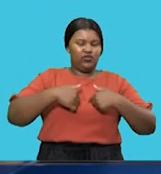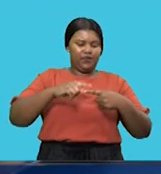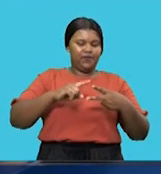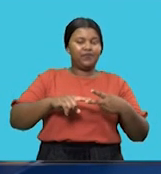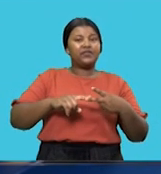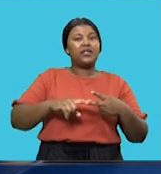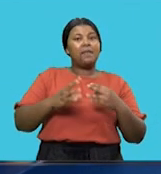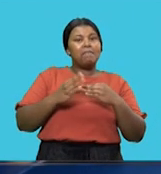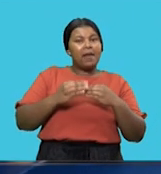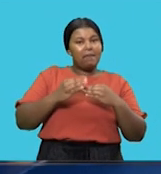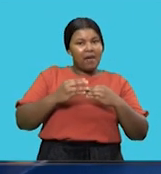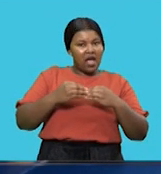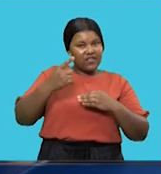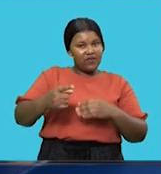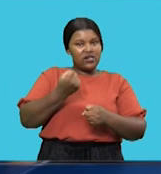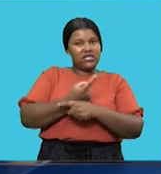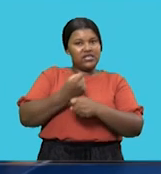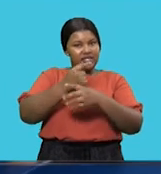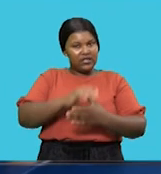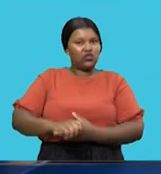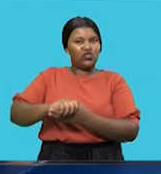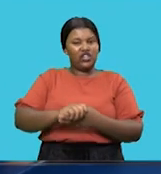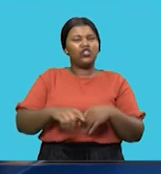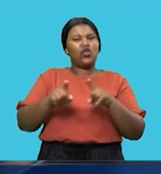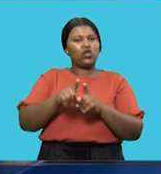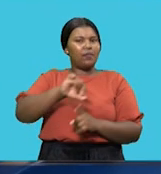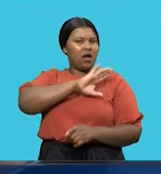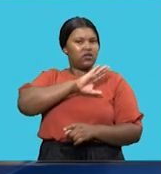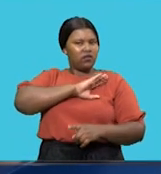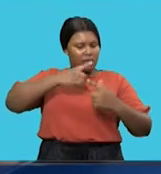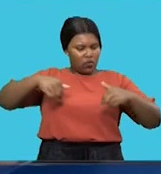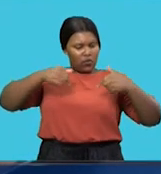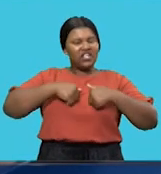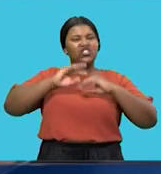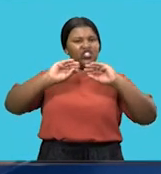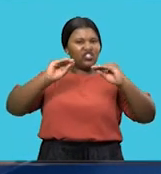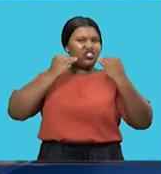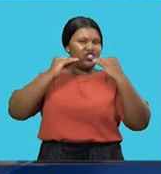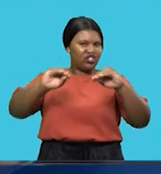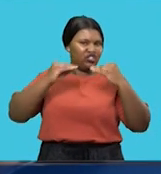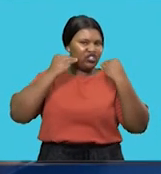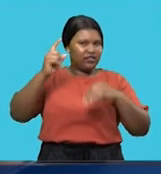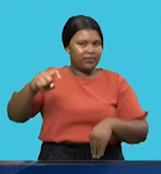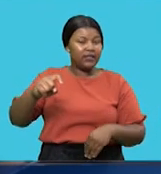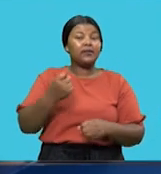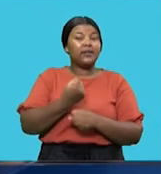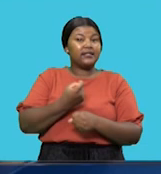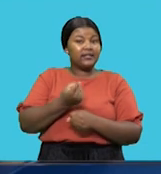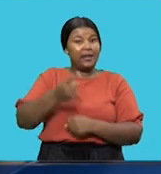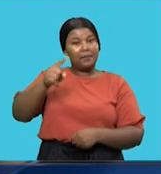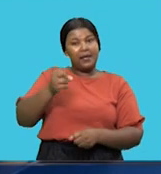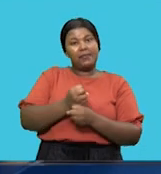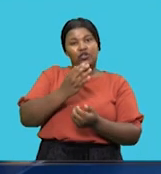siyafundisana thina ama-members e-taxi association, even nama-customers wethu. Ukuthi kubaluleke kakhulu ukuthi ama taxis